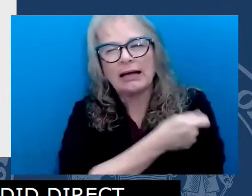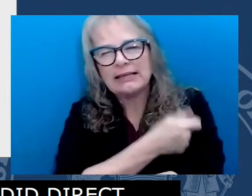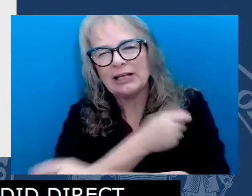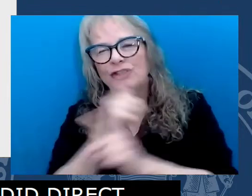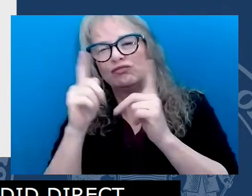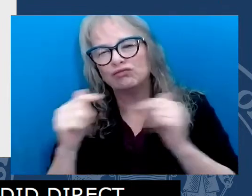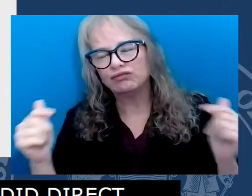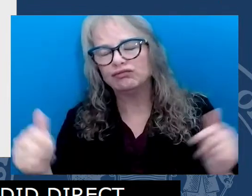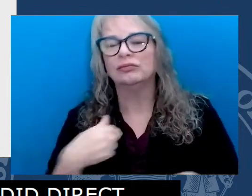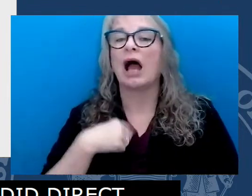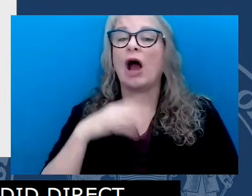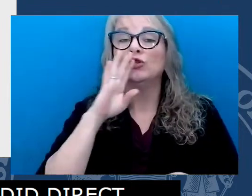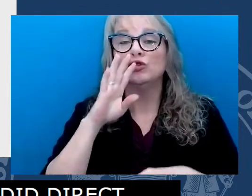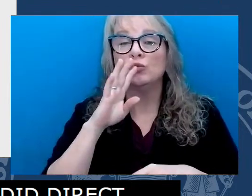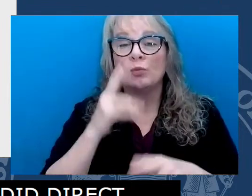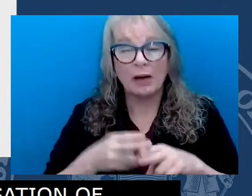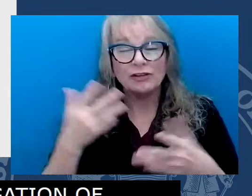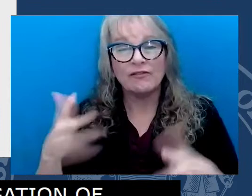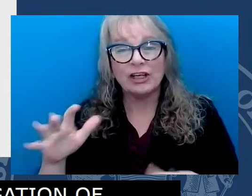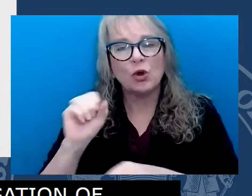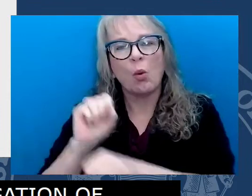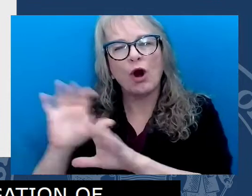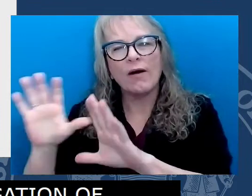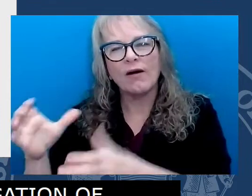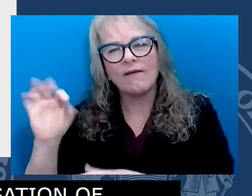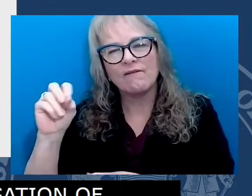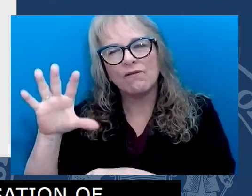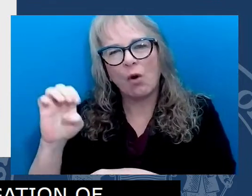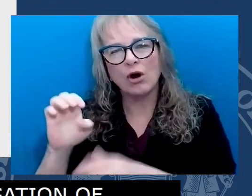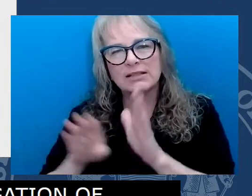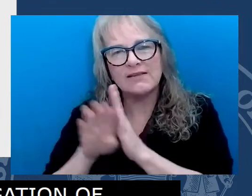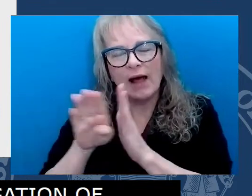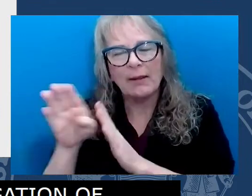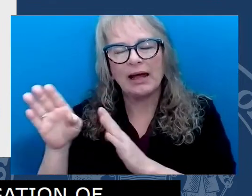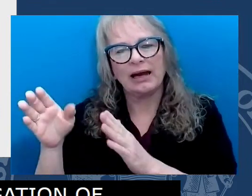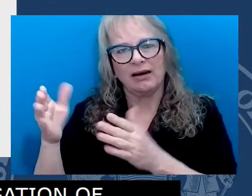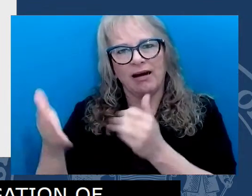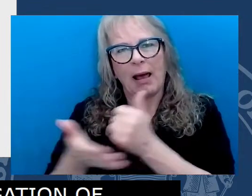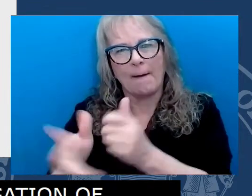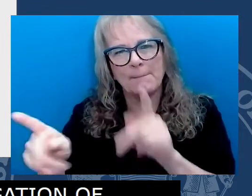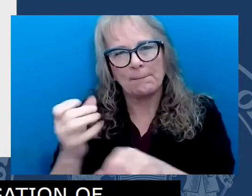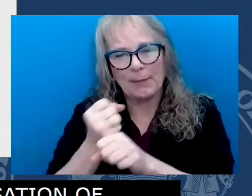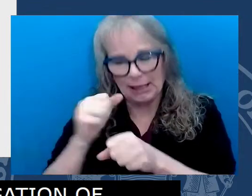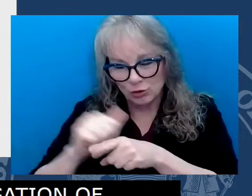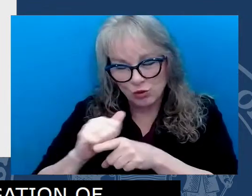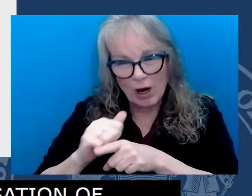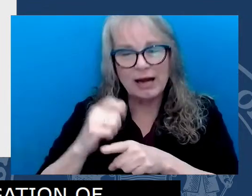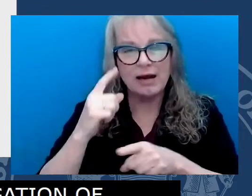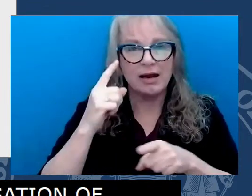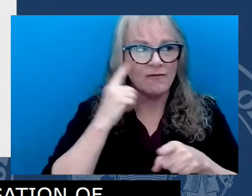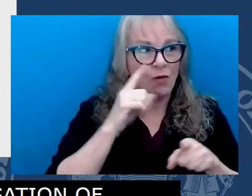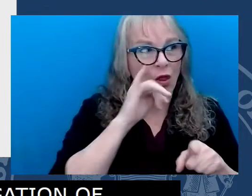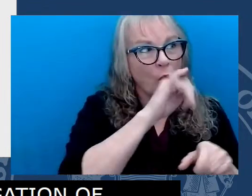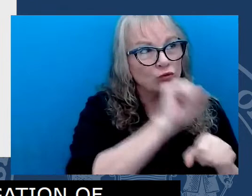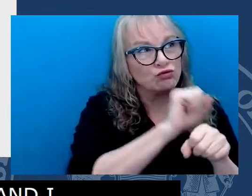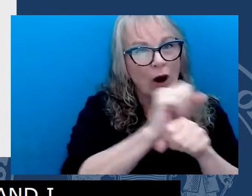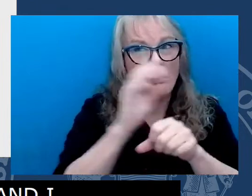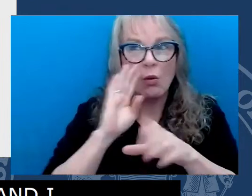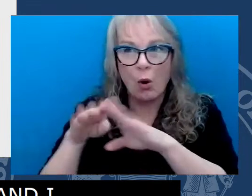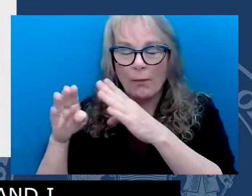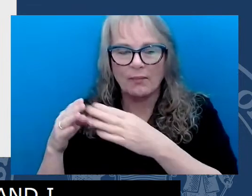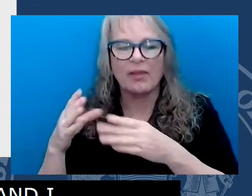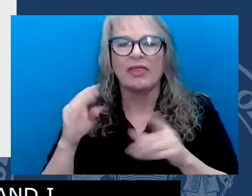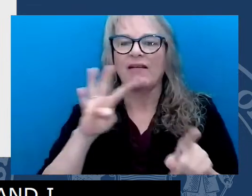development, investment in getting folks trained up for the job openings that are available, and I mentioned a minute ago the $40 million